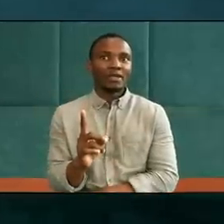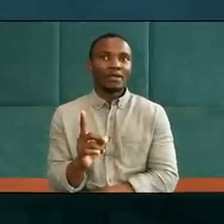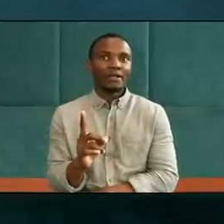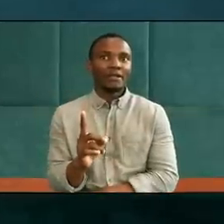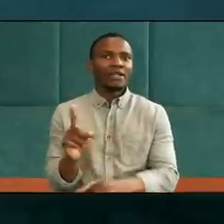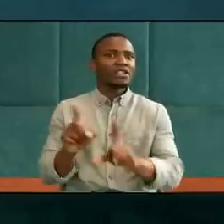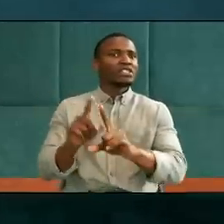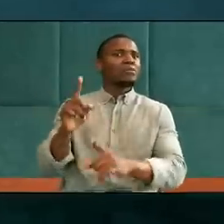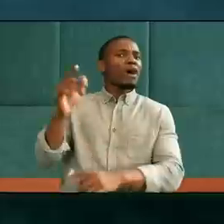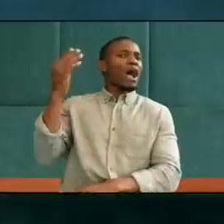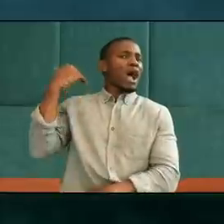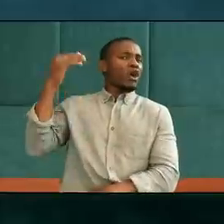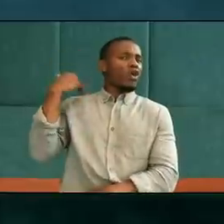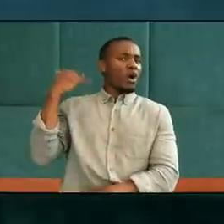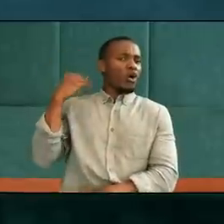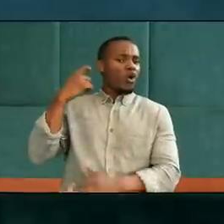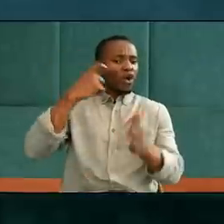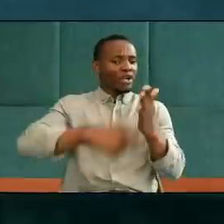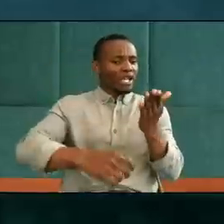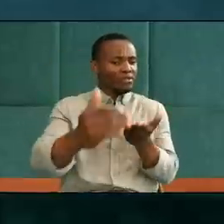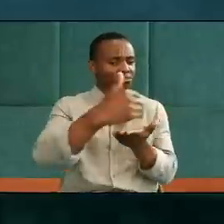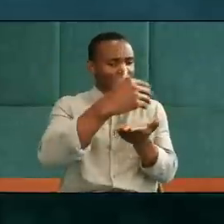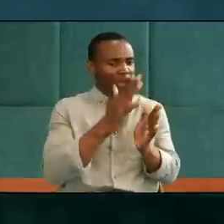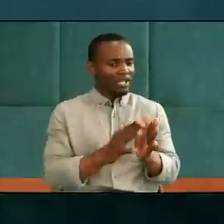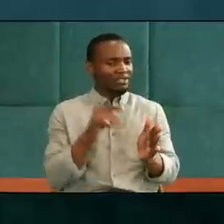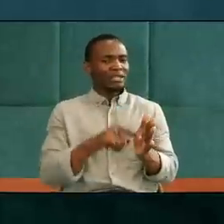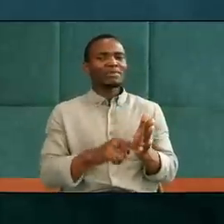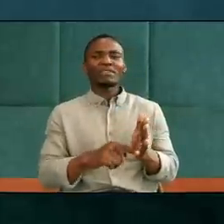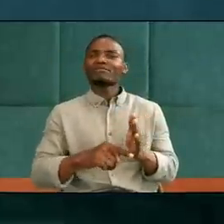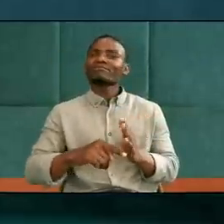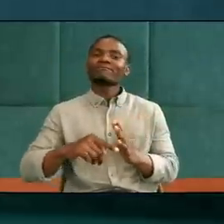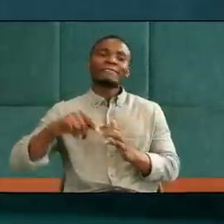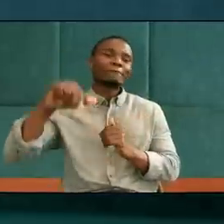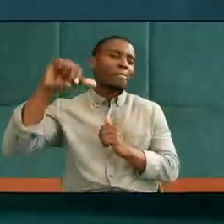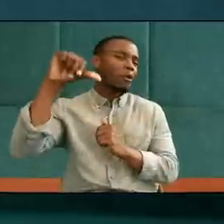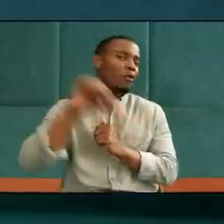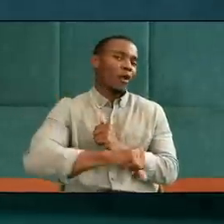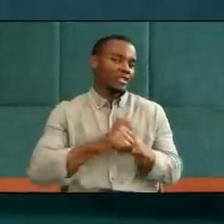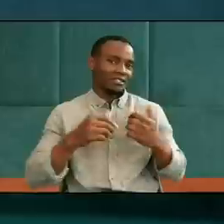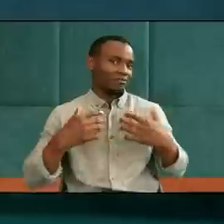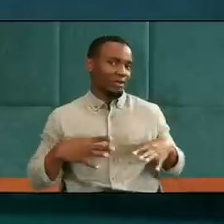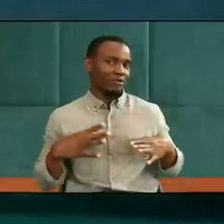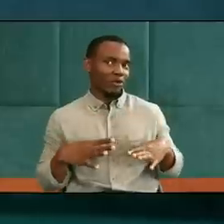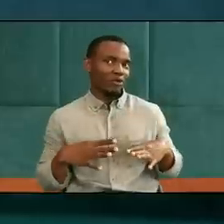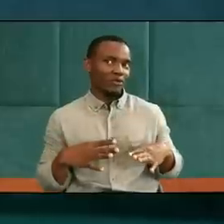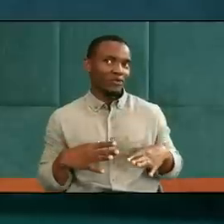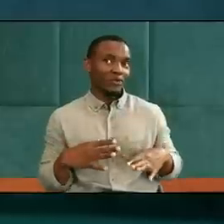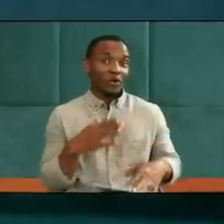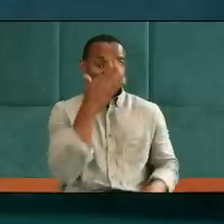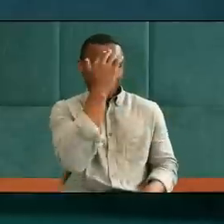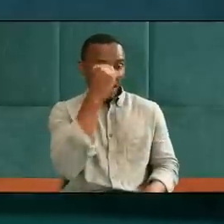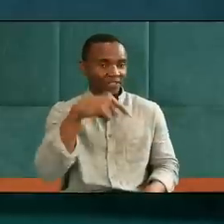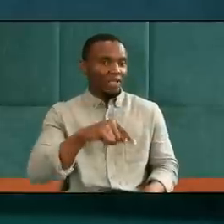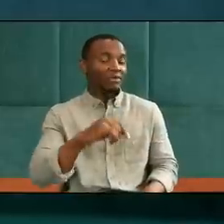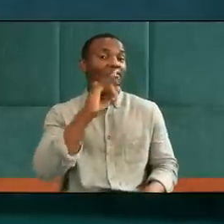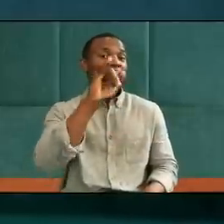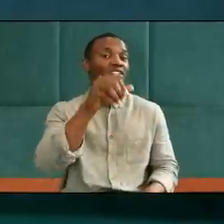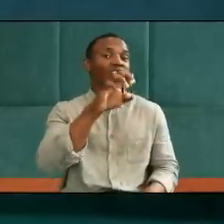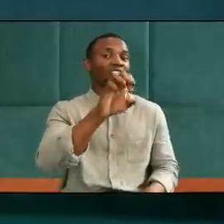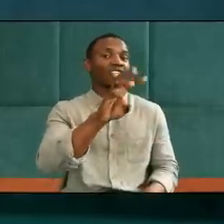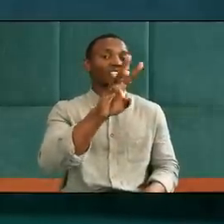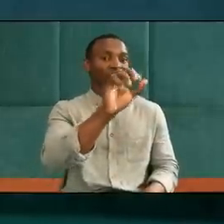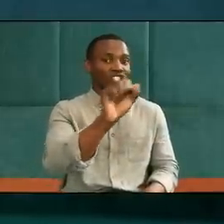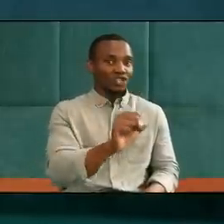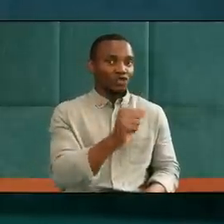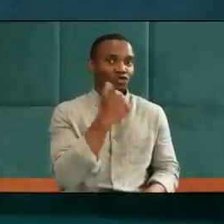collectors were the scumbags of society. They were the worst of the worst of the worst, because these were Jews who were collecting